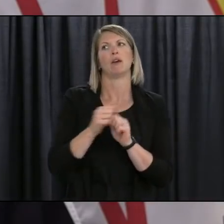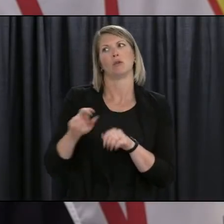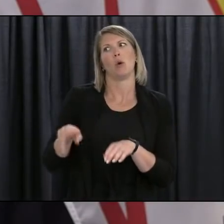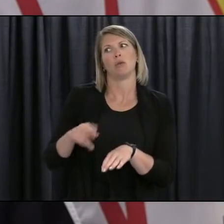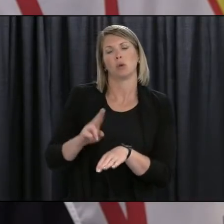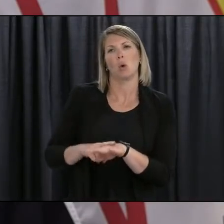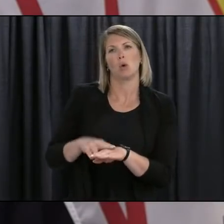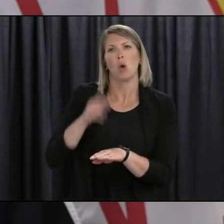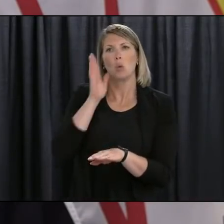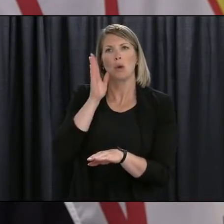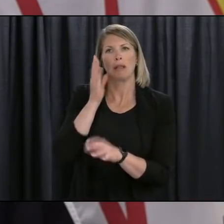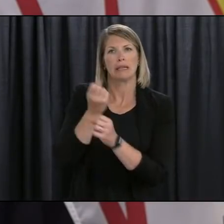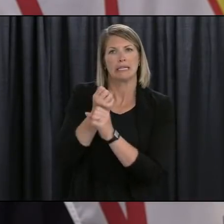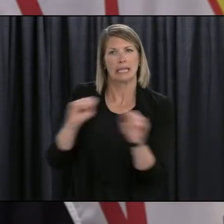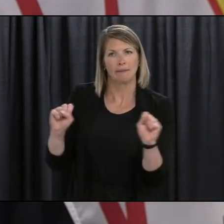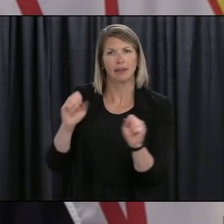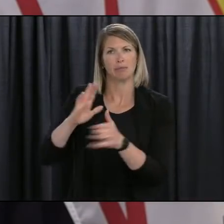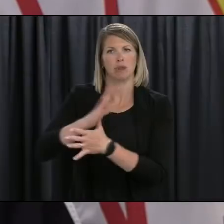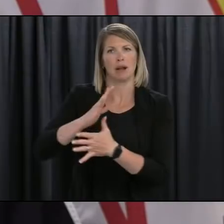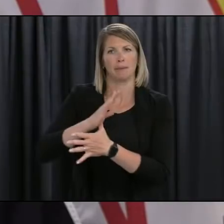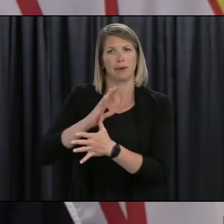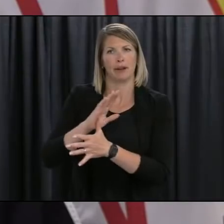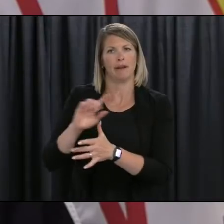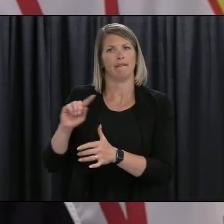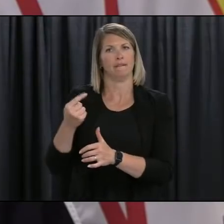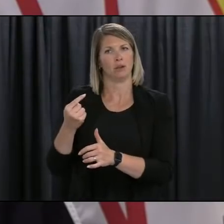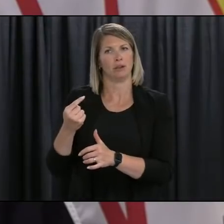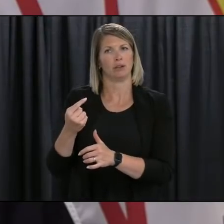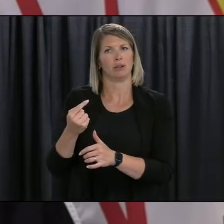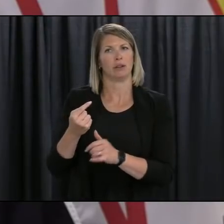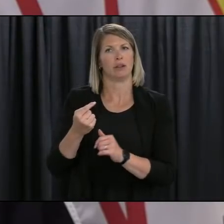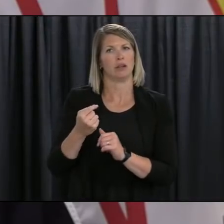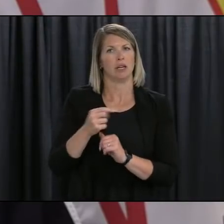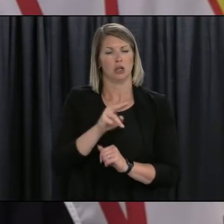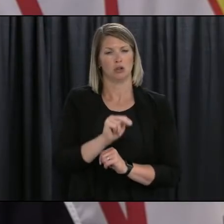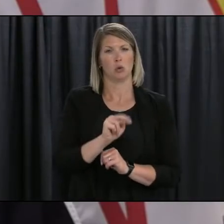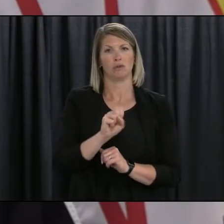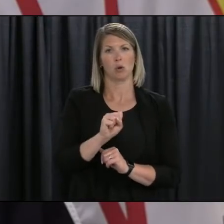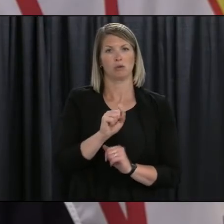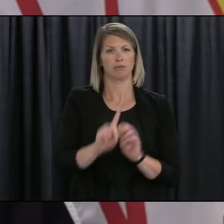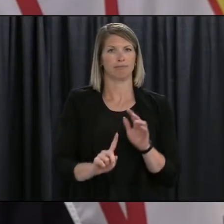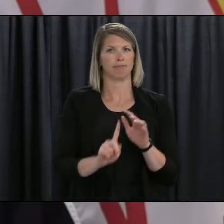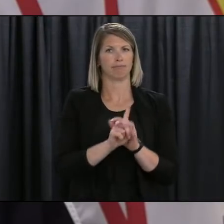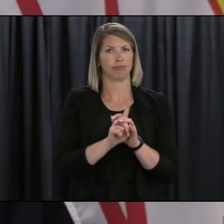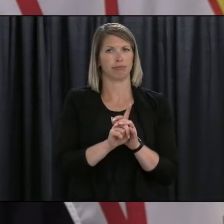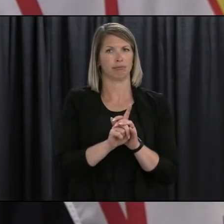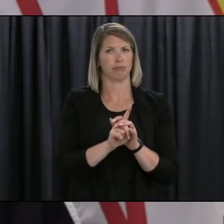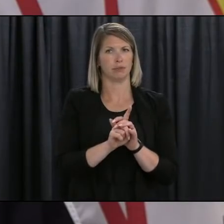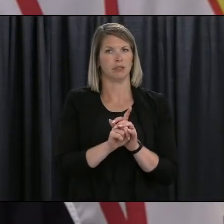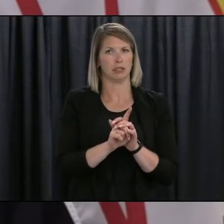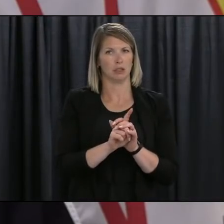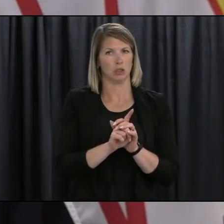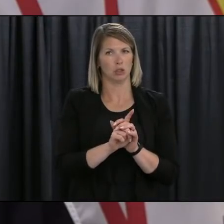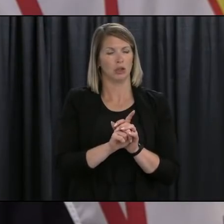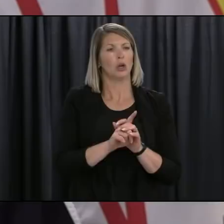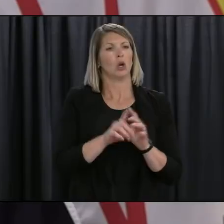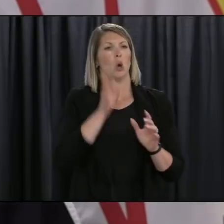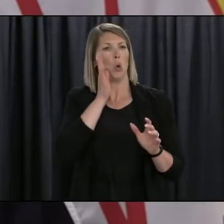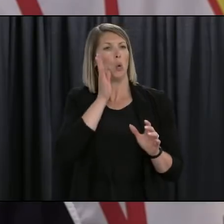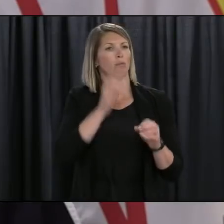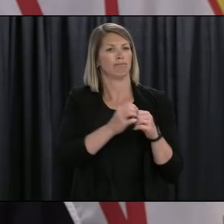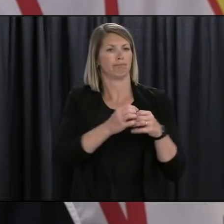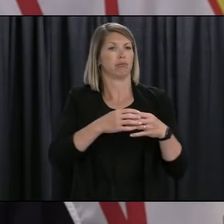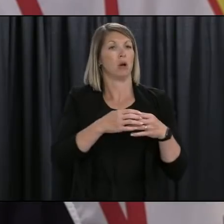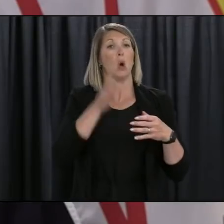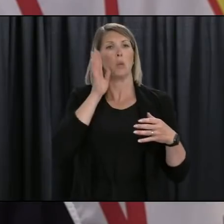we maintain that autonomy. We make that decisions based on the information from our province and the impact on our residents. So right now, and we